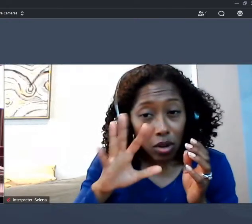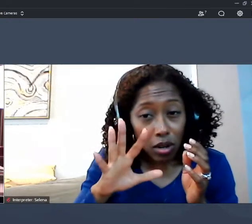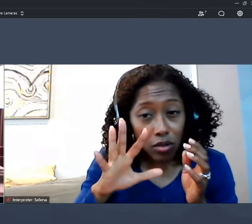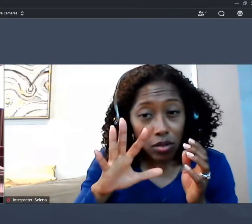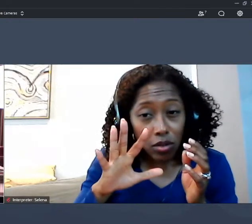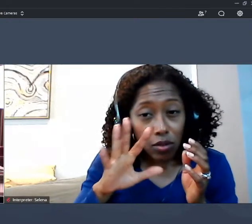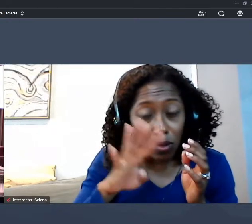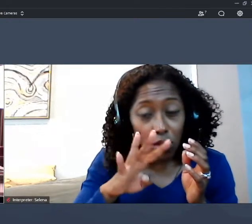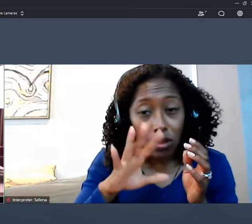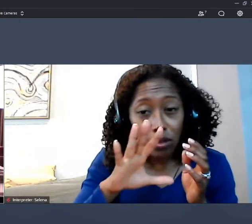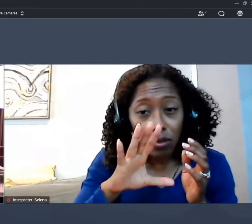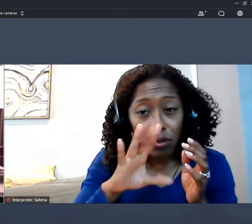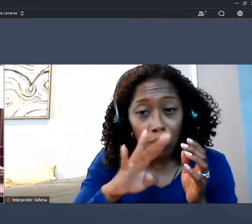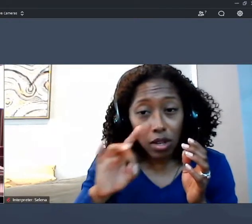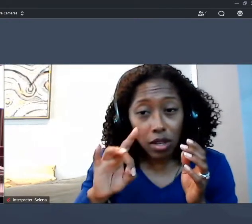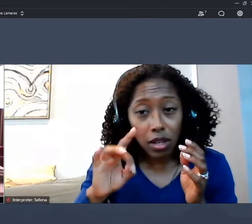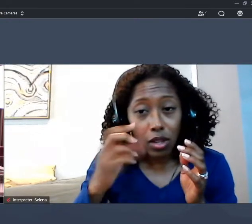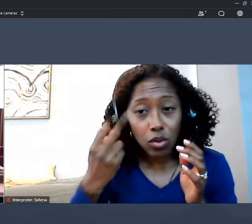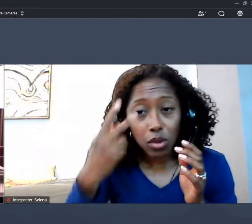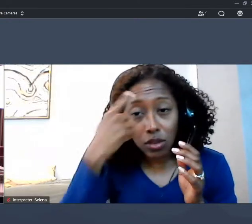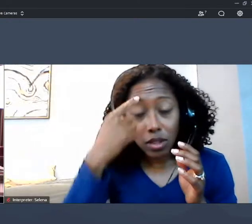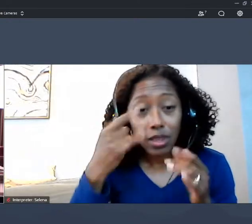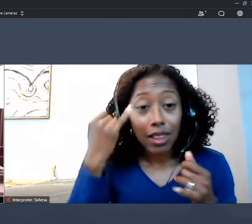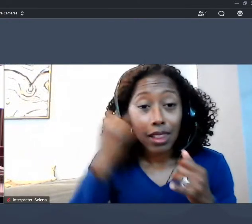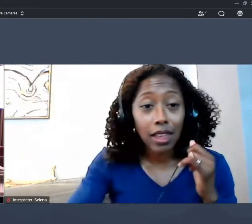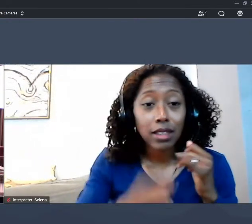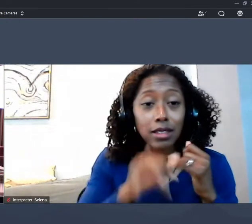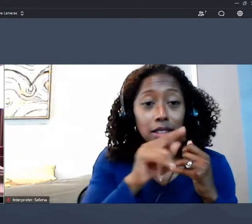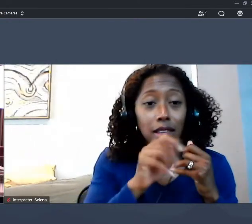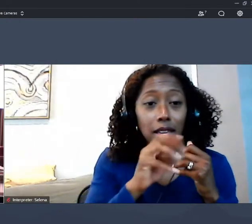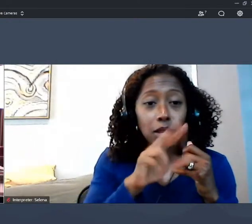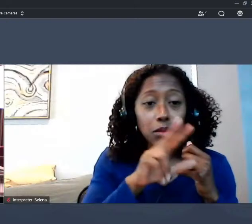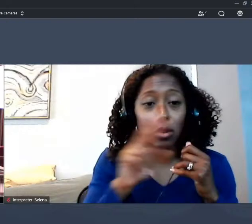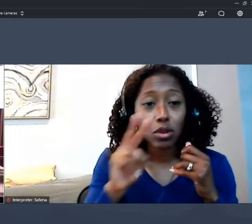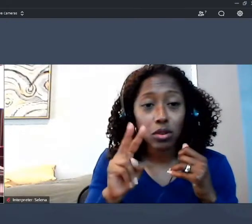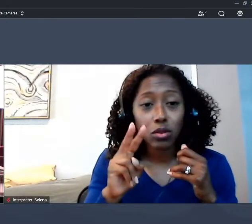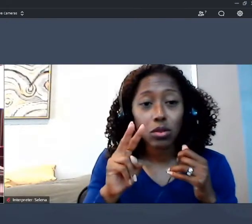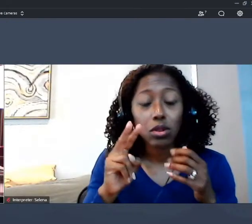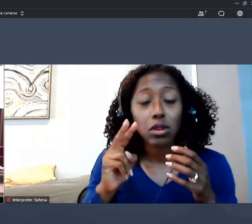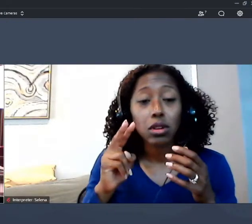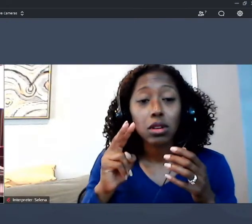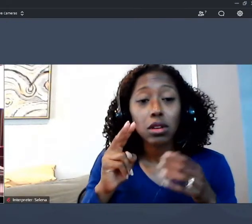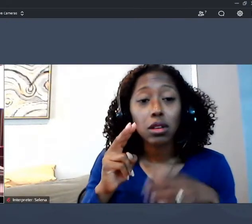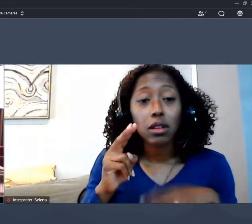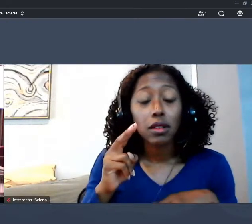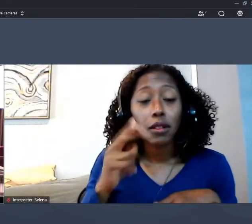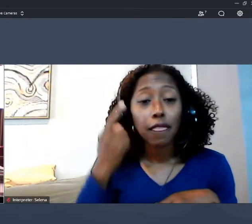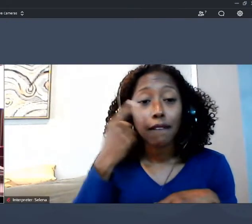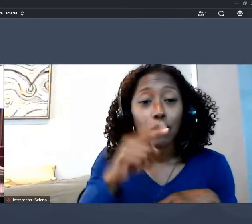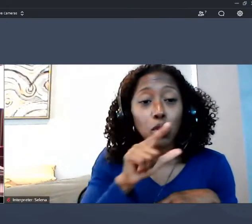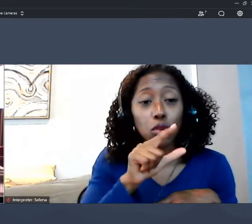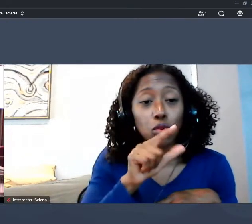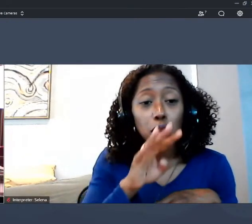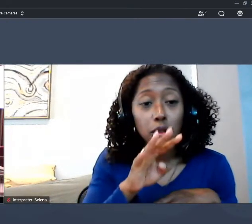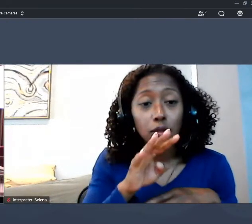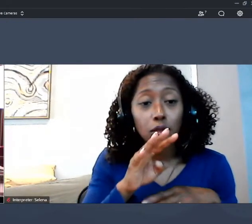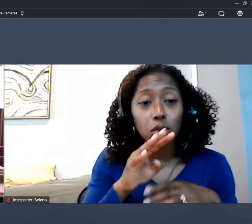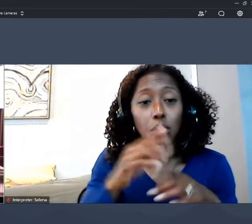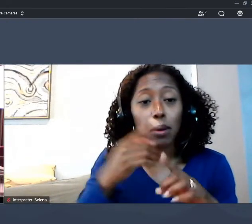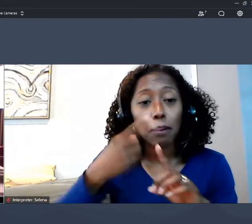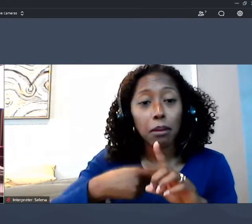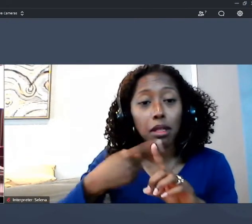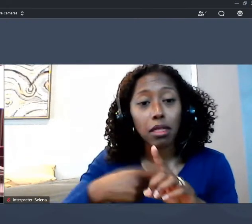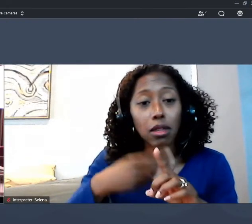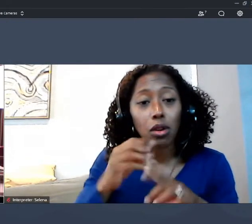$522,448.12. And our final item is number 32. It's a resolution awarding a 24-month purchase order to